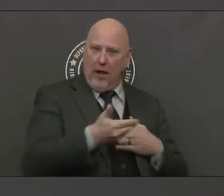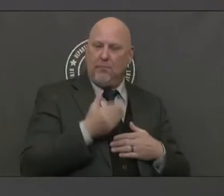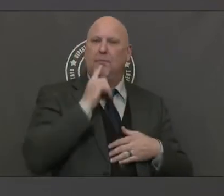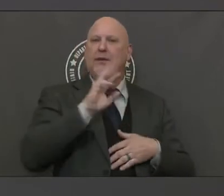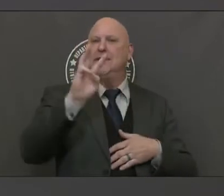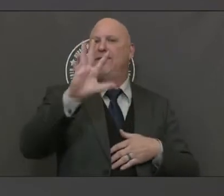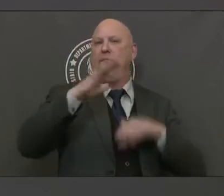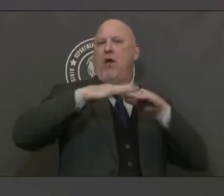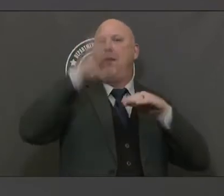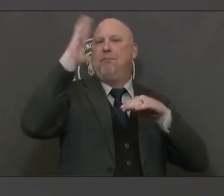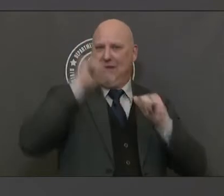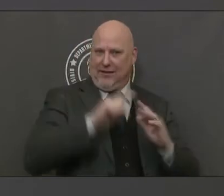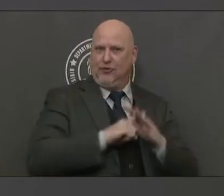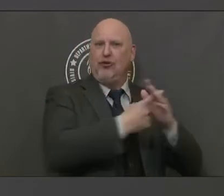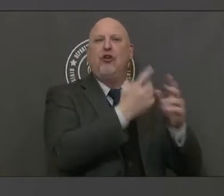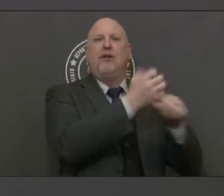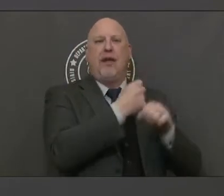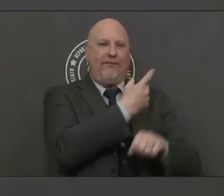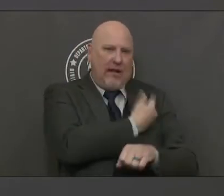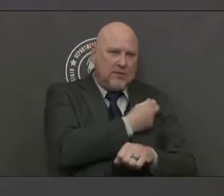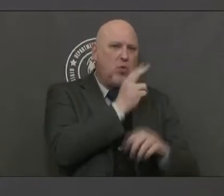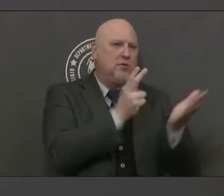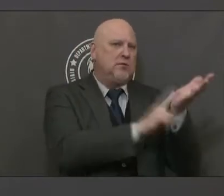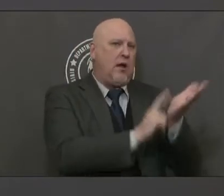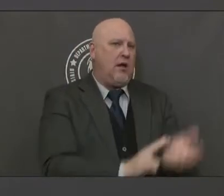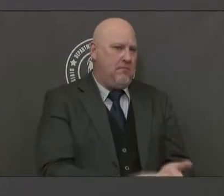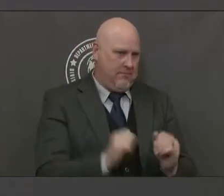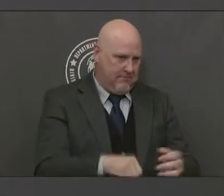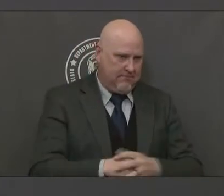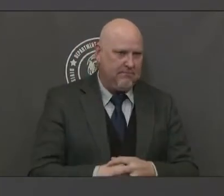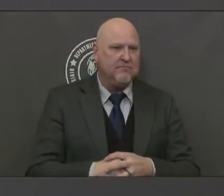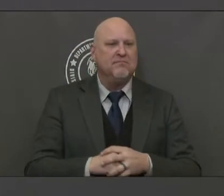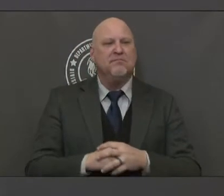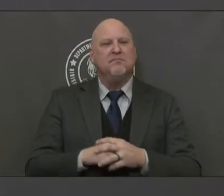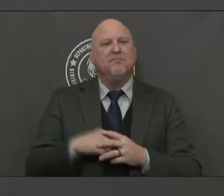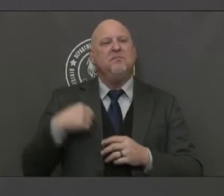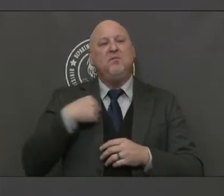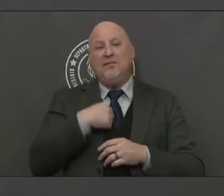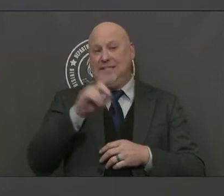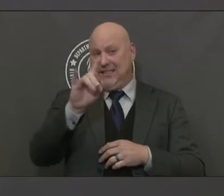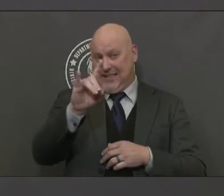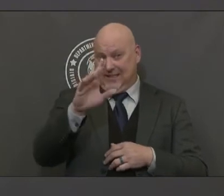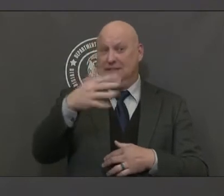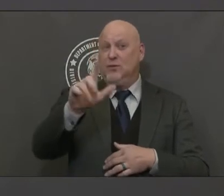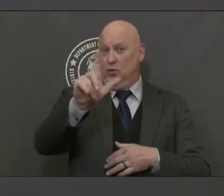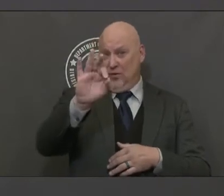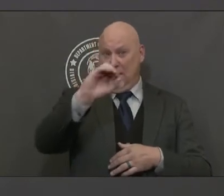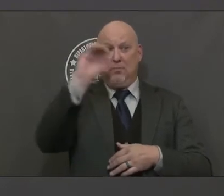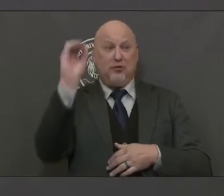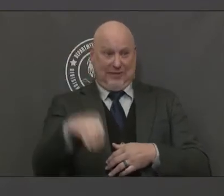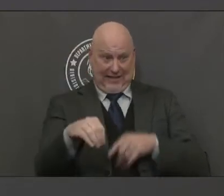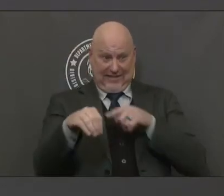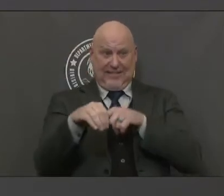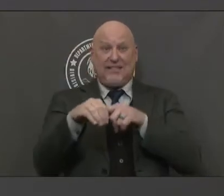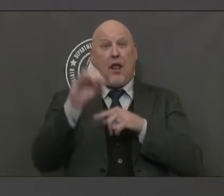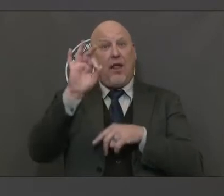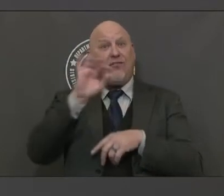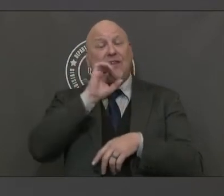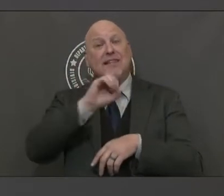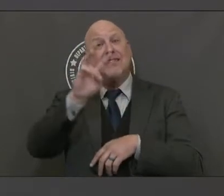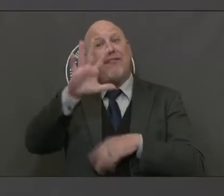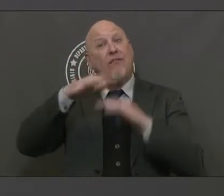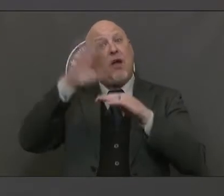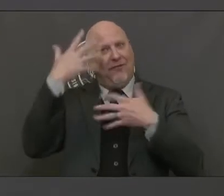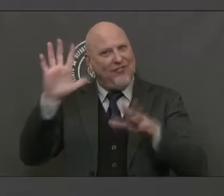first dose of vaccine to 29% of Utahns between the age of 65 and 69, which is